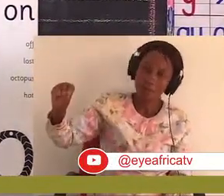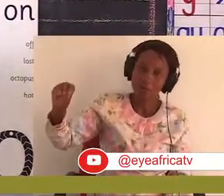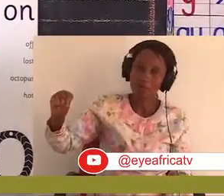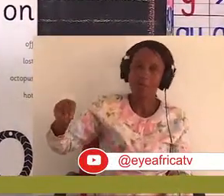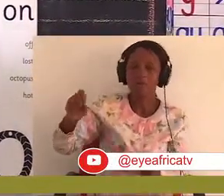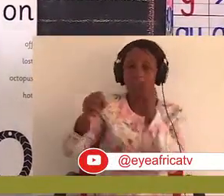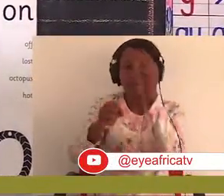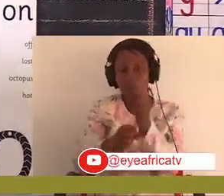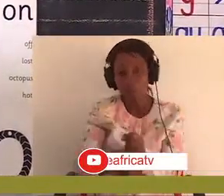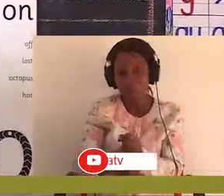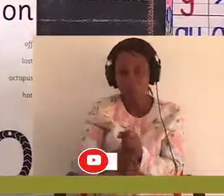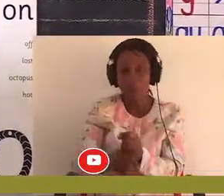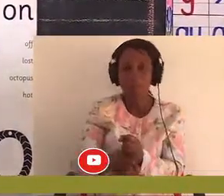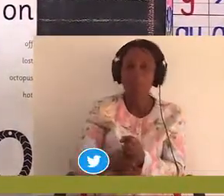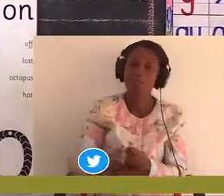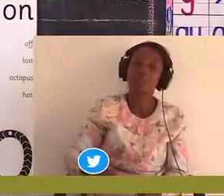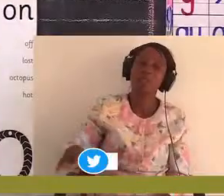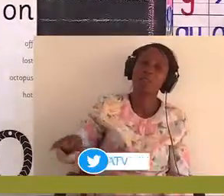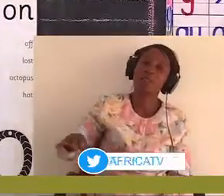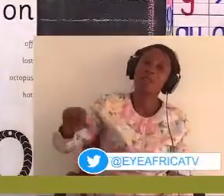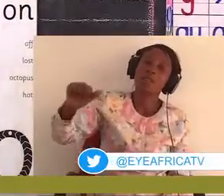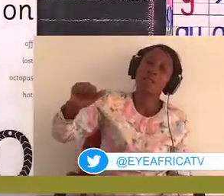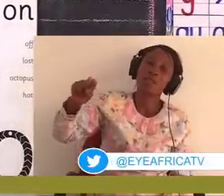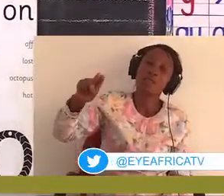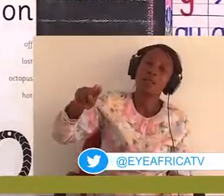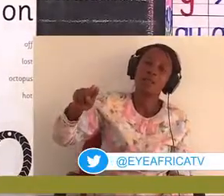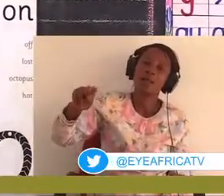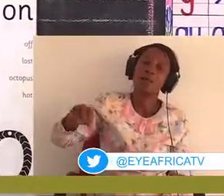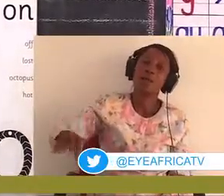making an